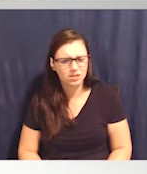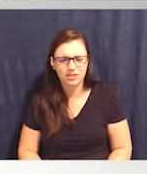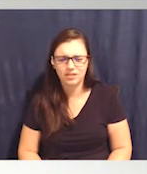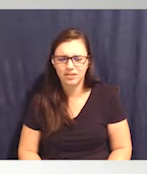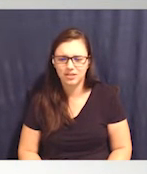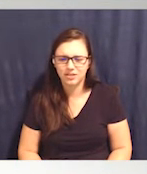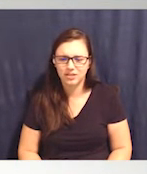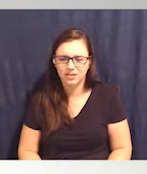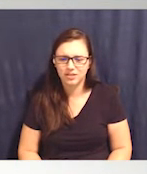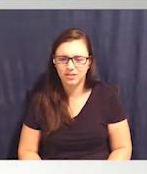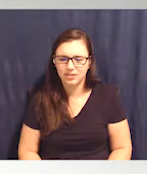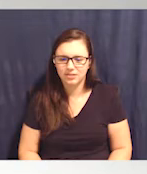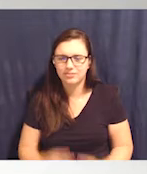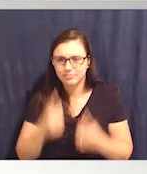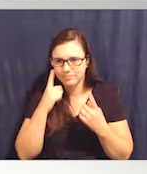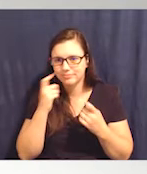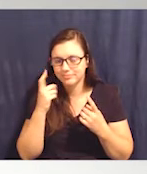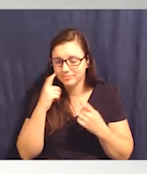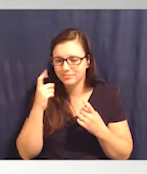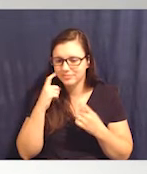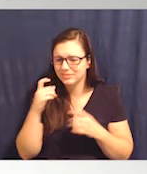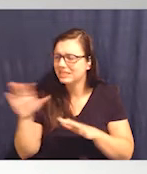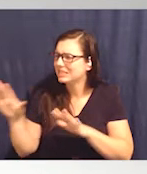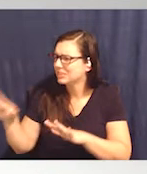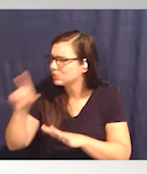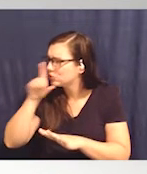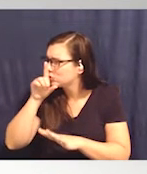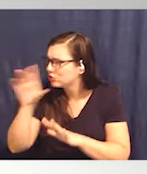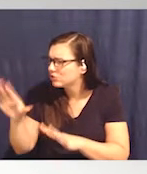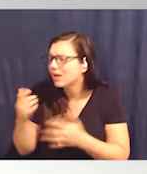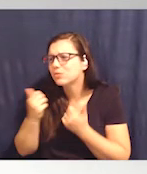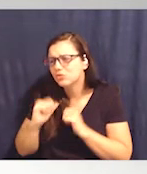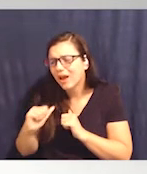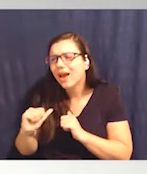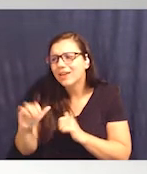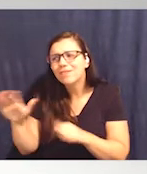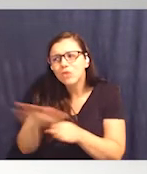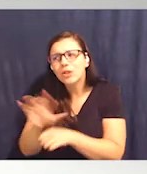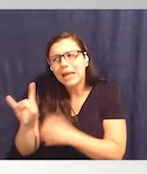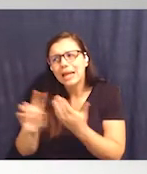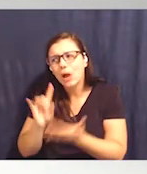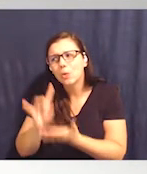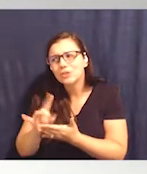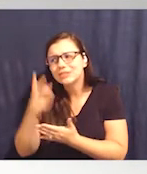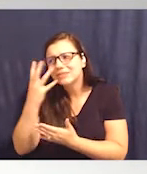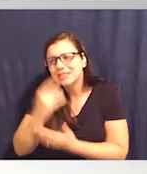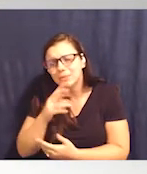Hey, can you guys keep it down here? I'm trying to get a full 8 and it's just a little hard to sleep with all the noise. You know what I mean?